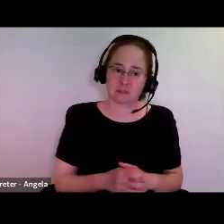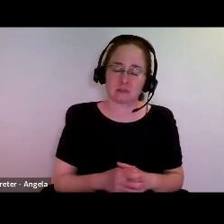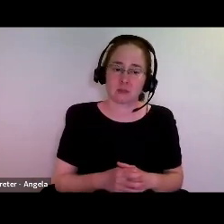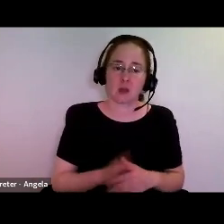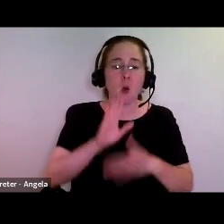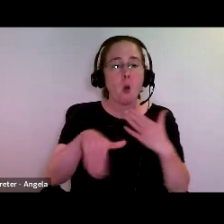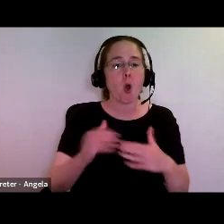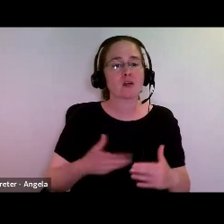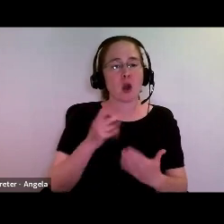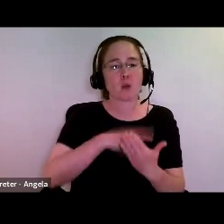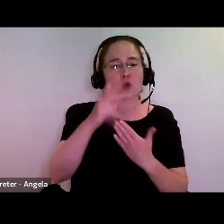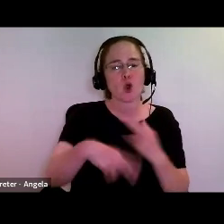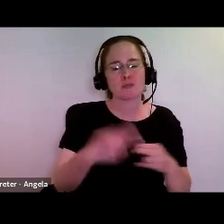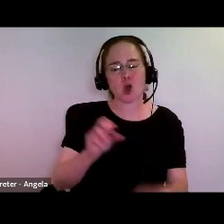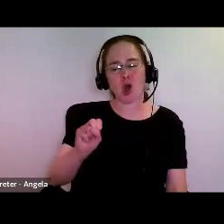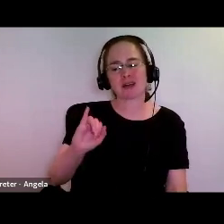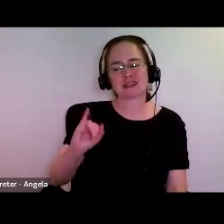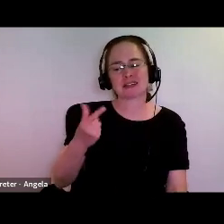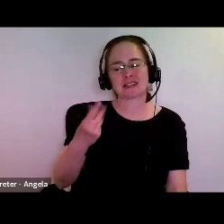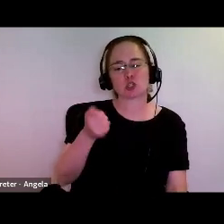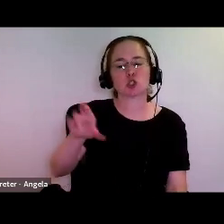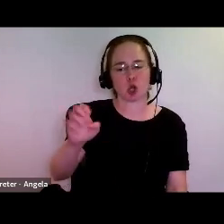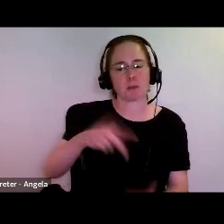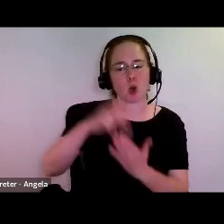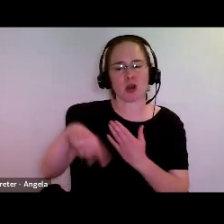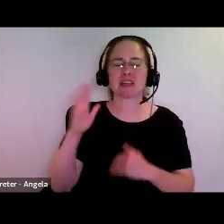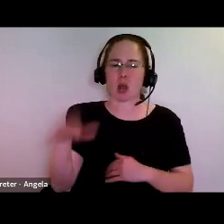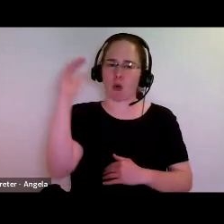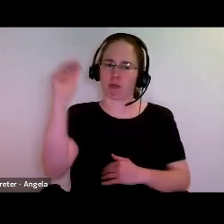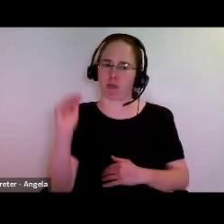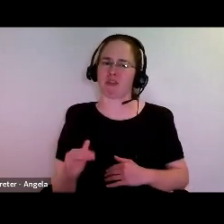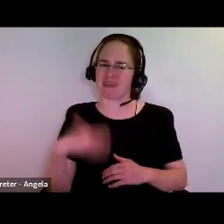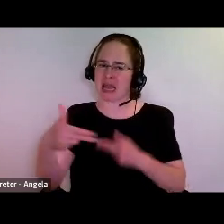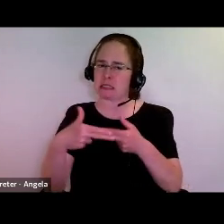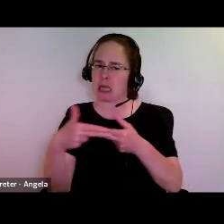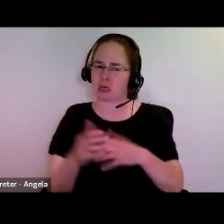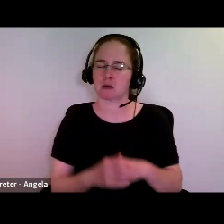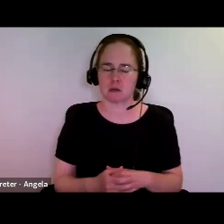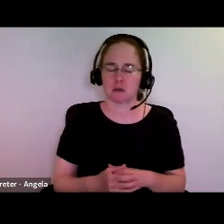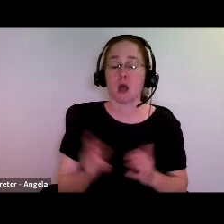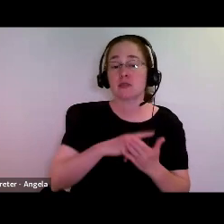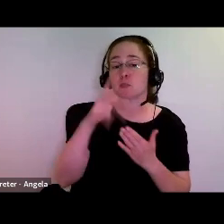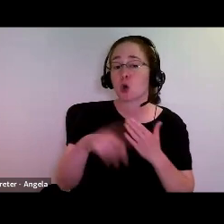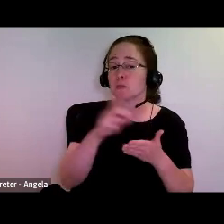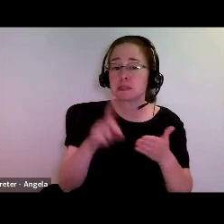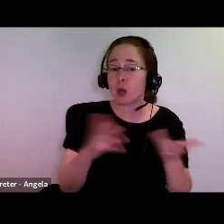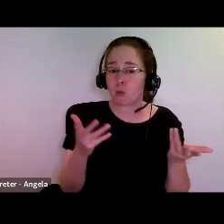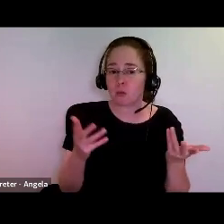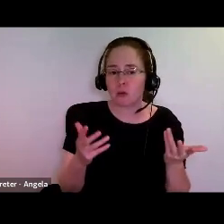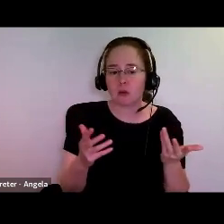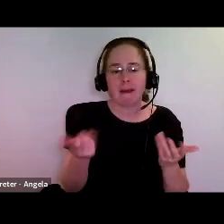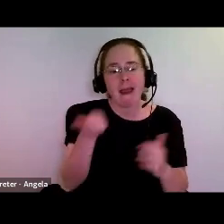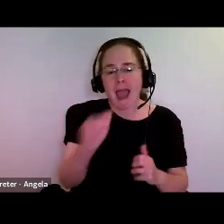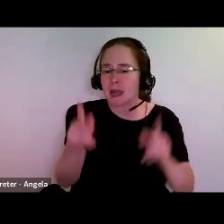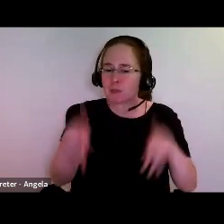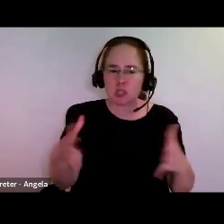are referred to as signature programs, and I'll have a list of some of them on the next slide, they're designed so that anybody who wants